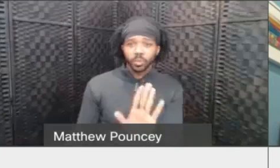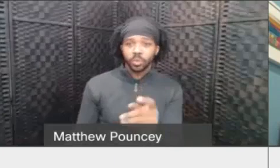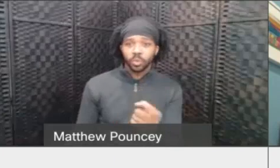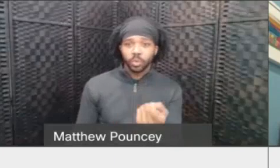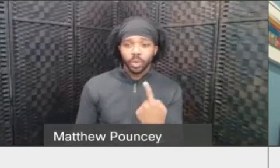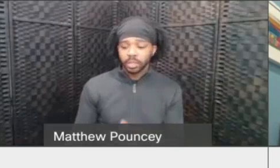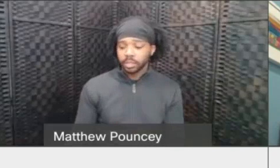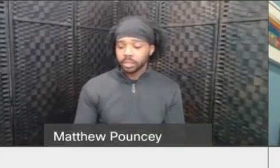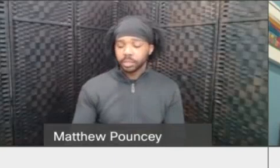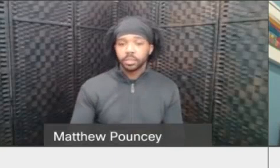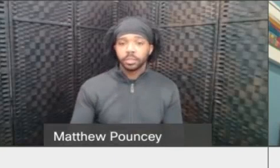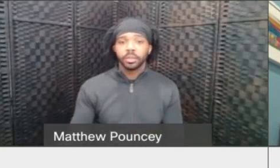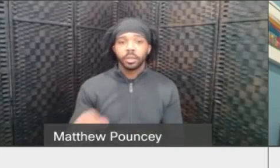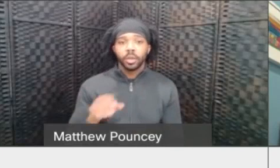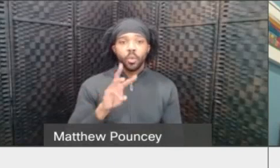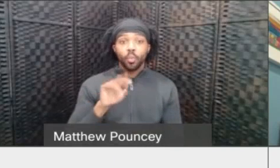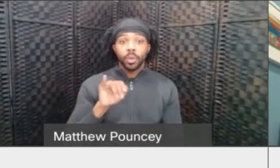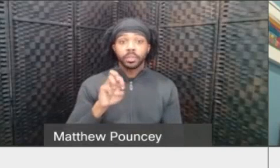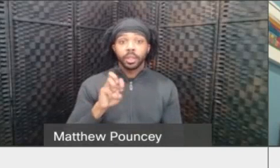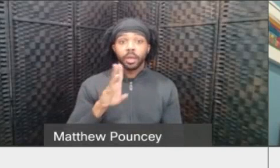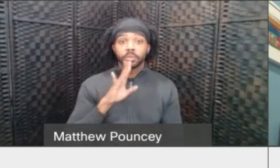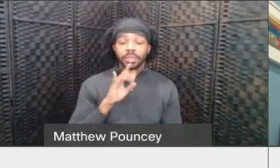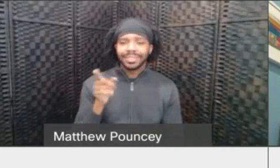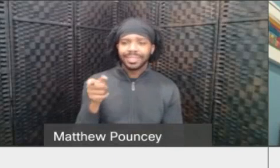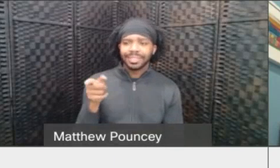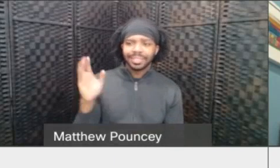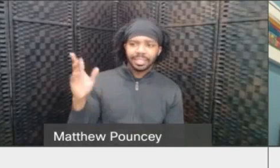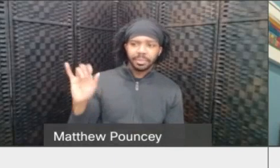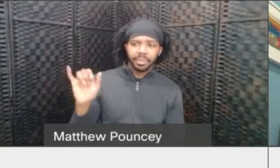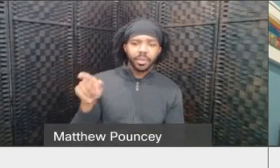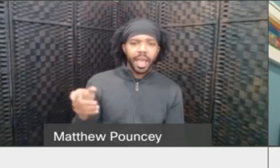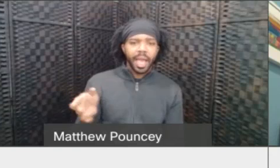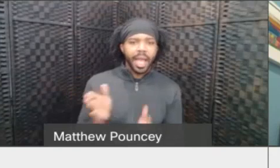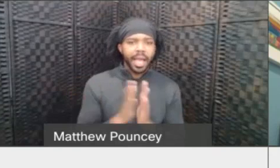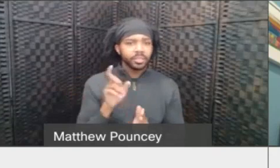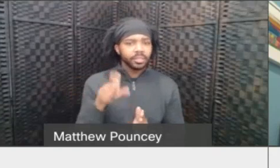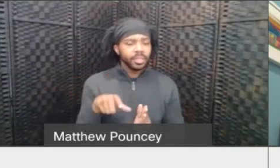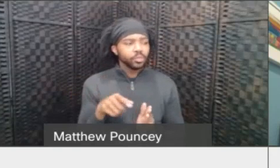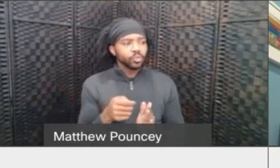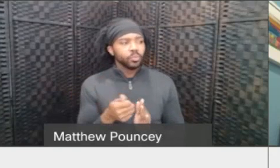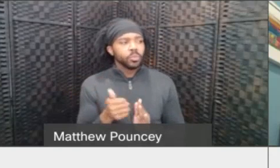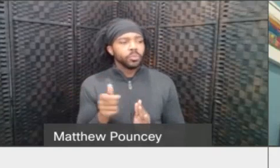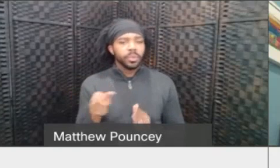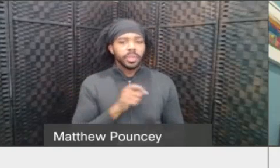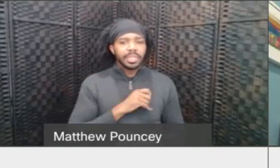It seems as though they're asking whether they have to take the staff off of